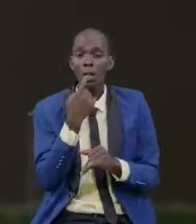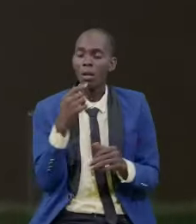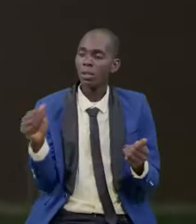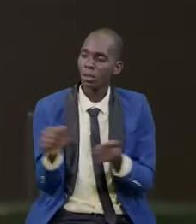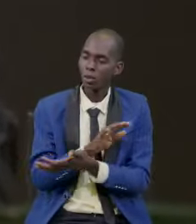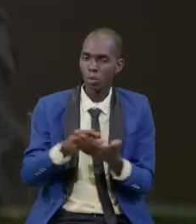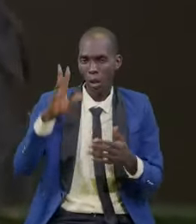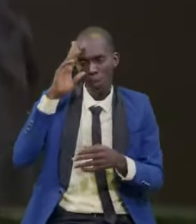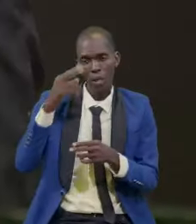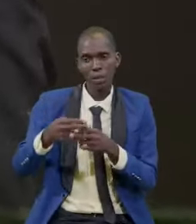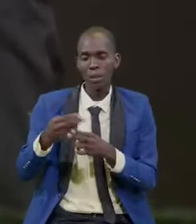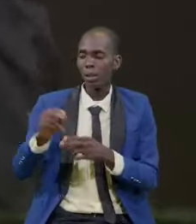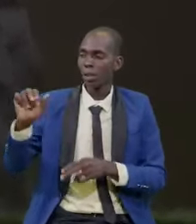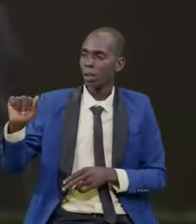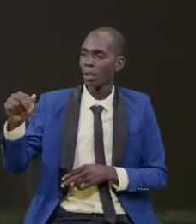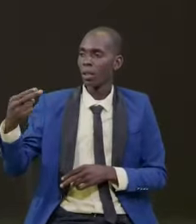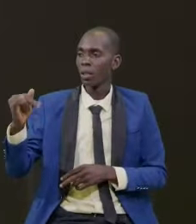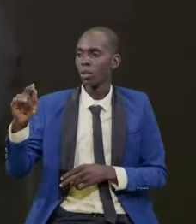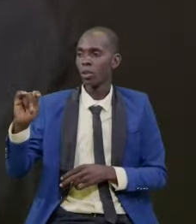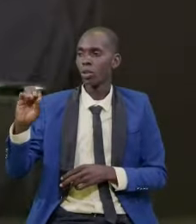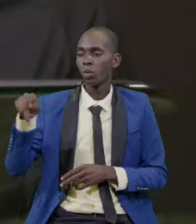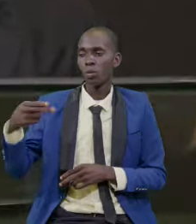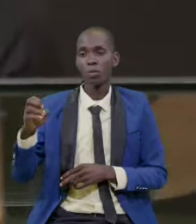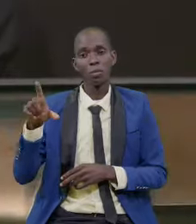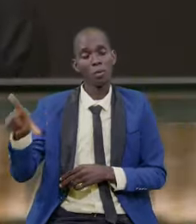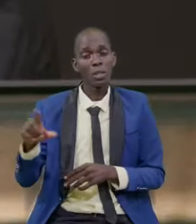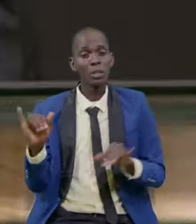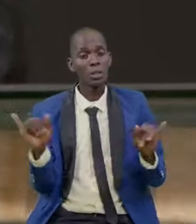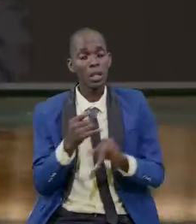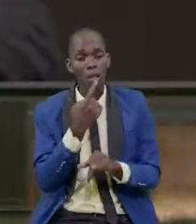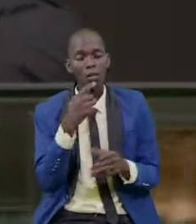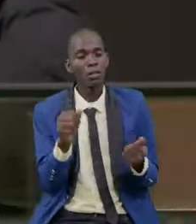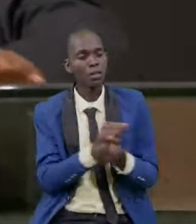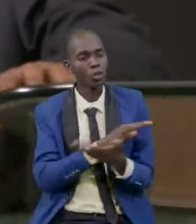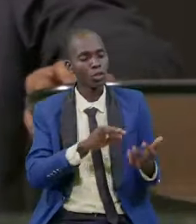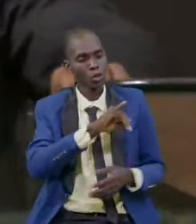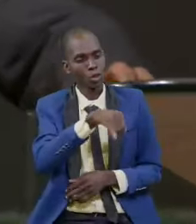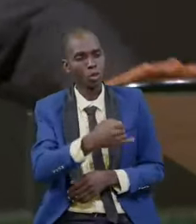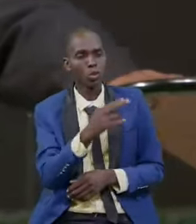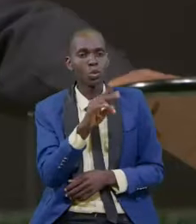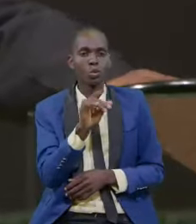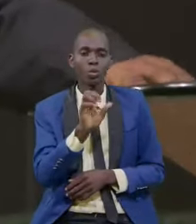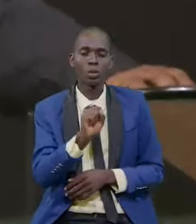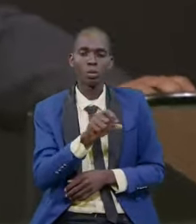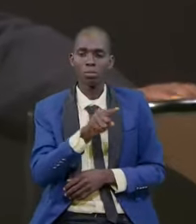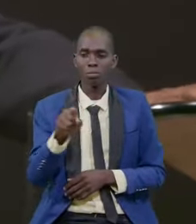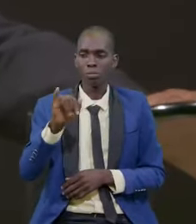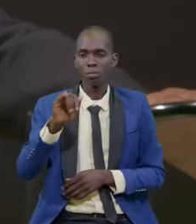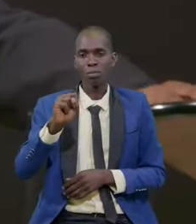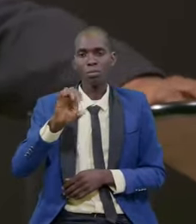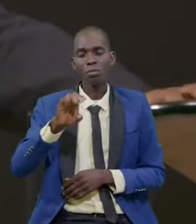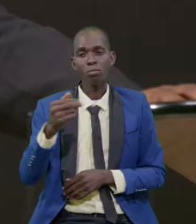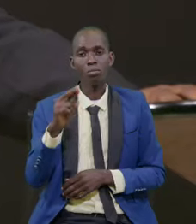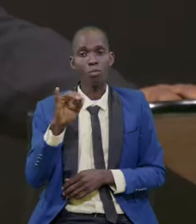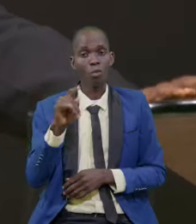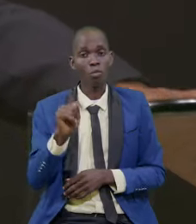the same tongue that destroyed Judas Iscariot. So, you might have on this side